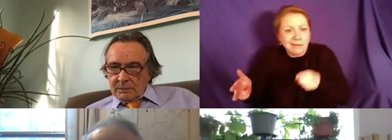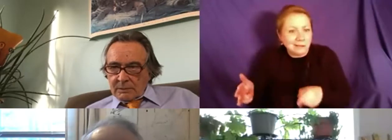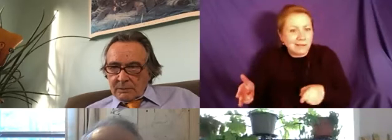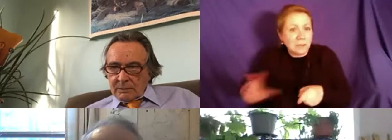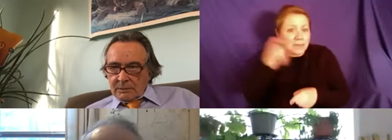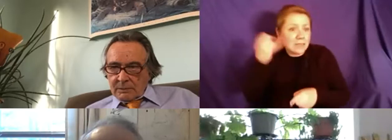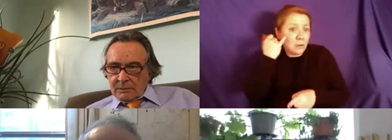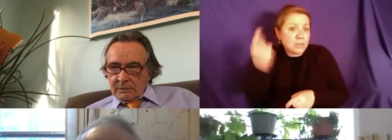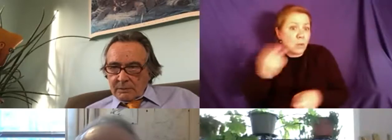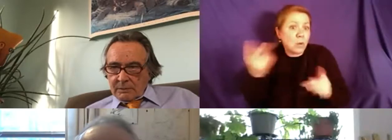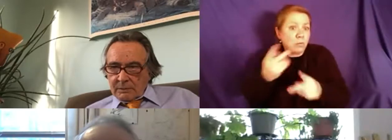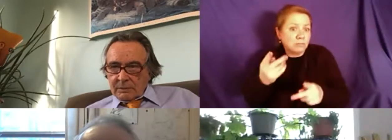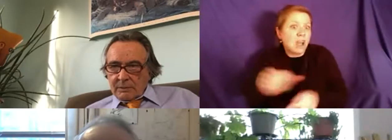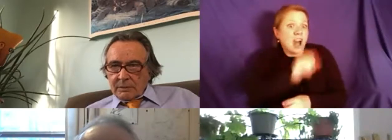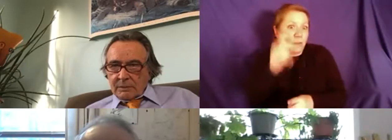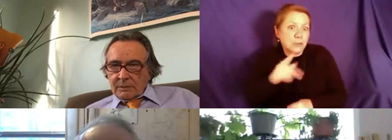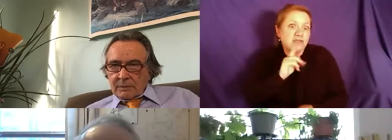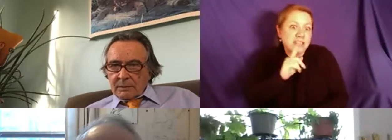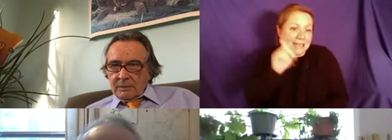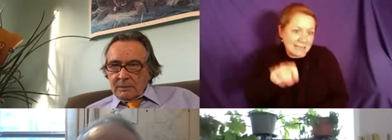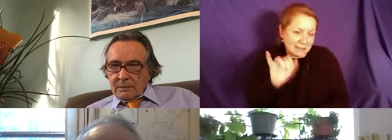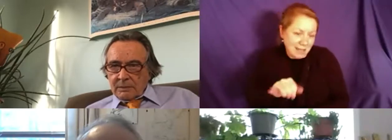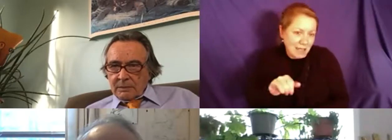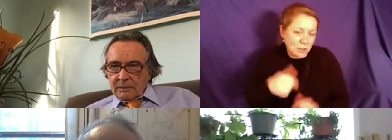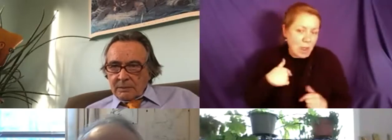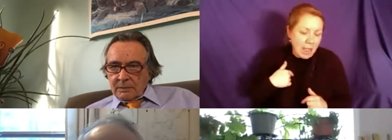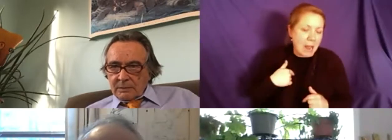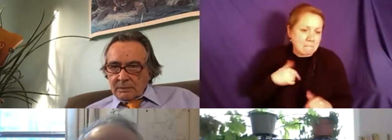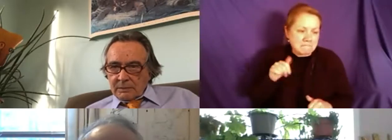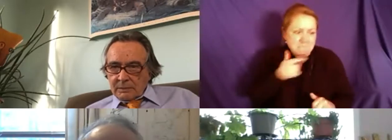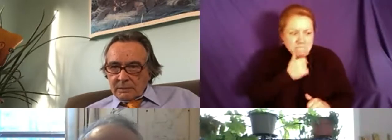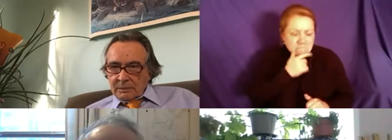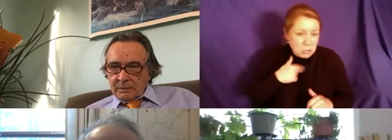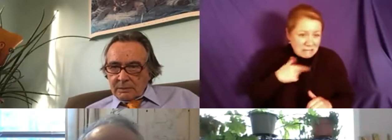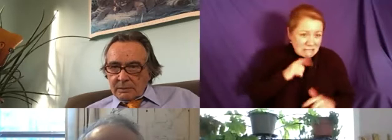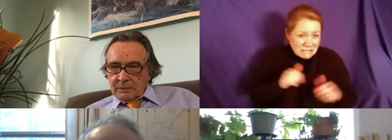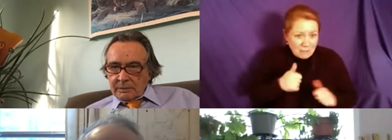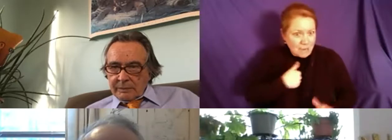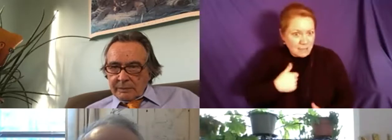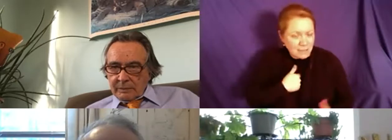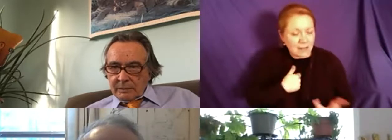case somebody else really needs that space, you know? And,